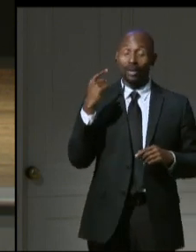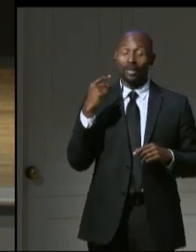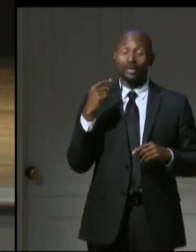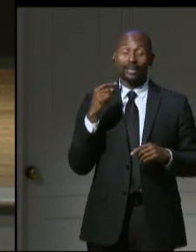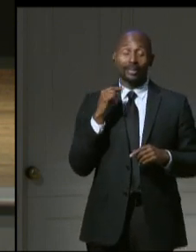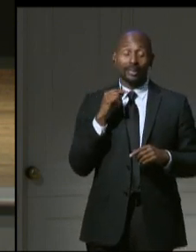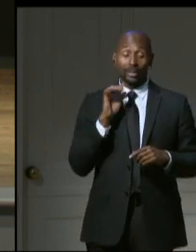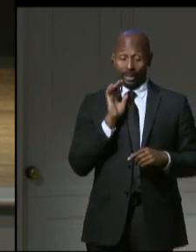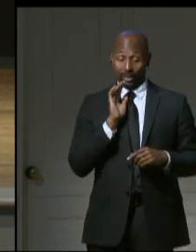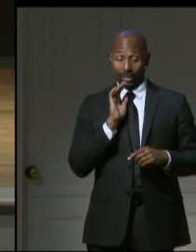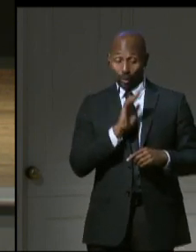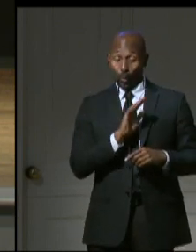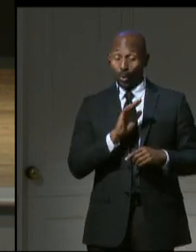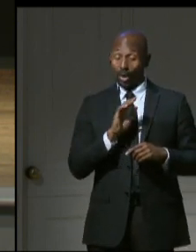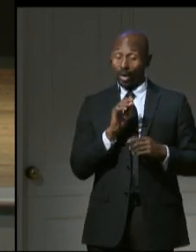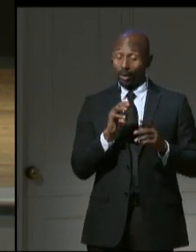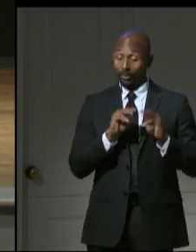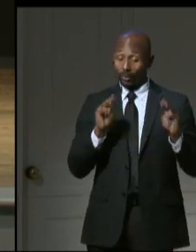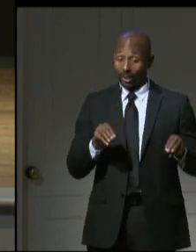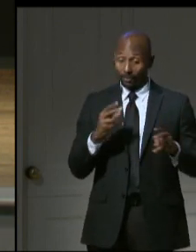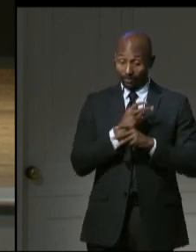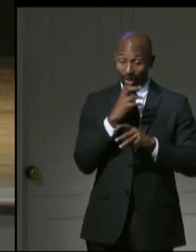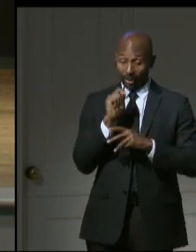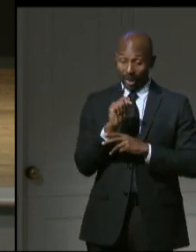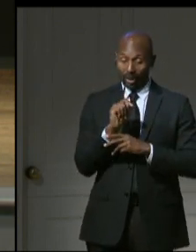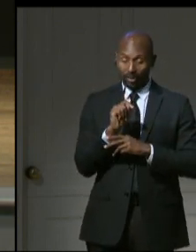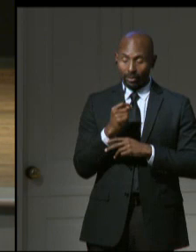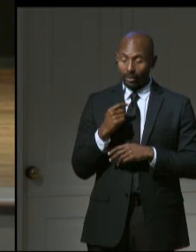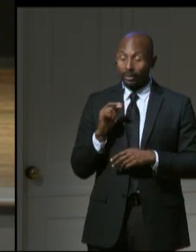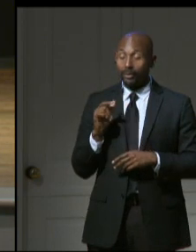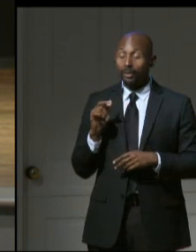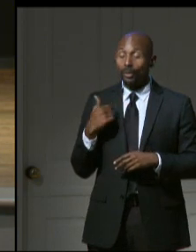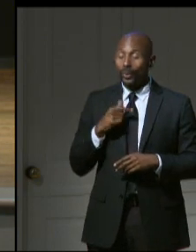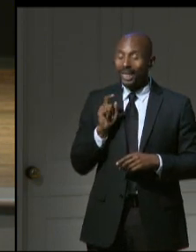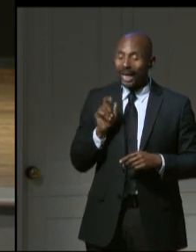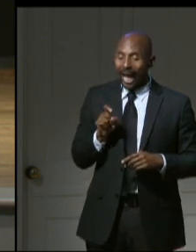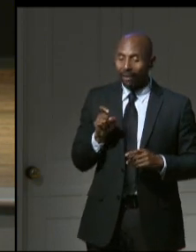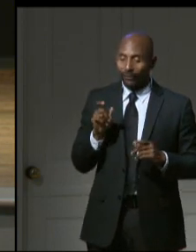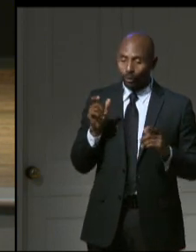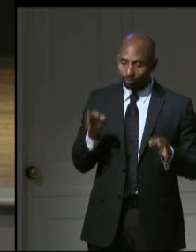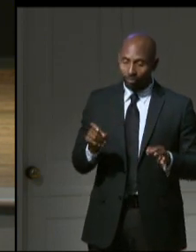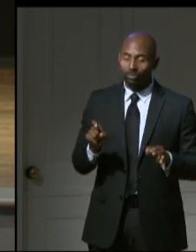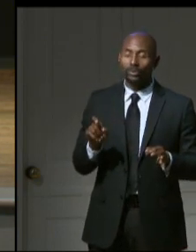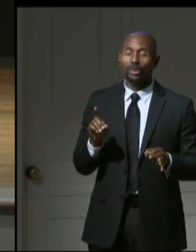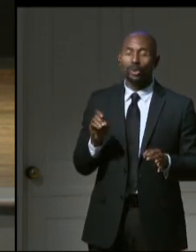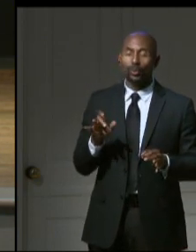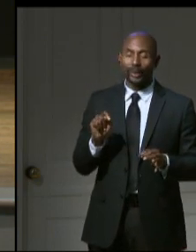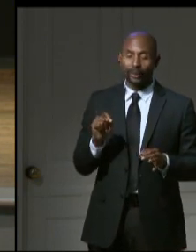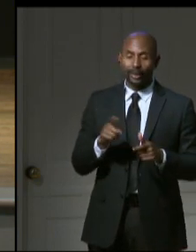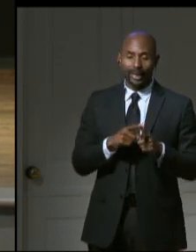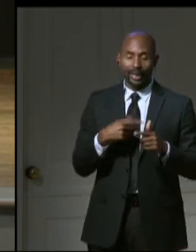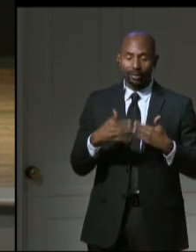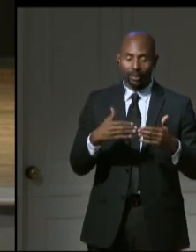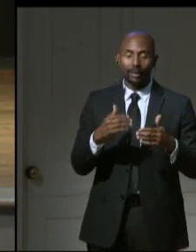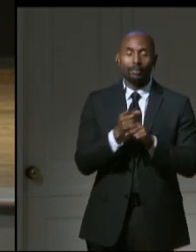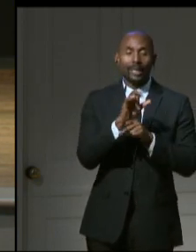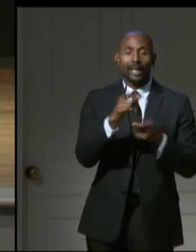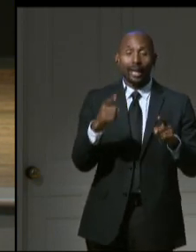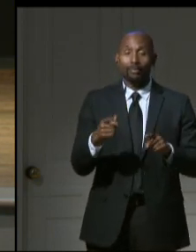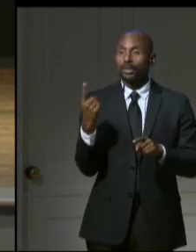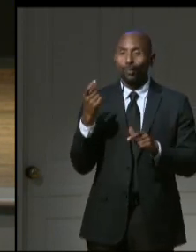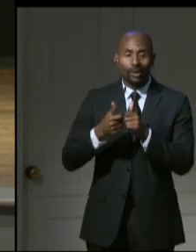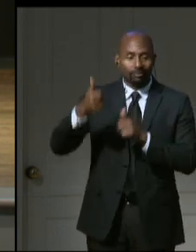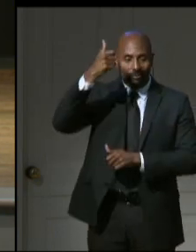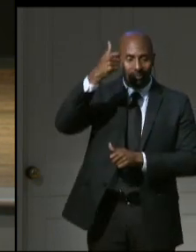we have to do this and made it happen. Somebody high up in the chain of command, and